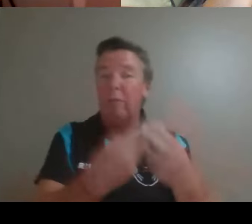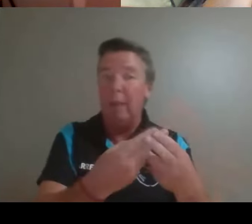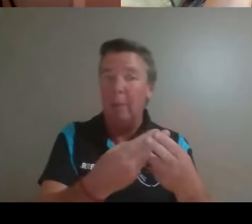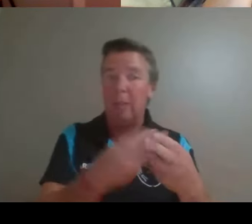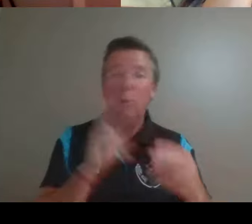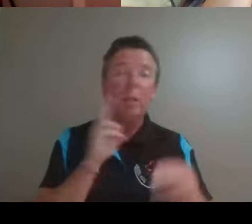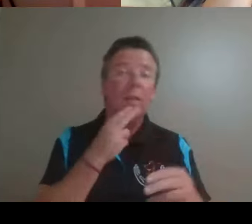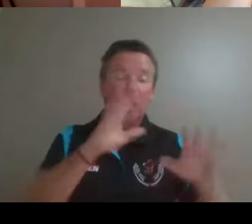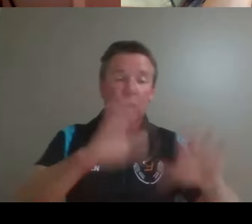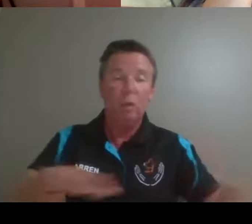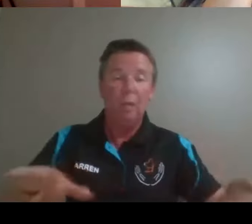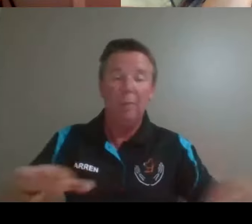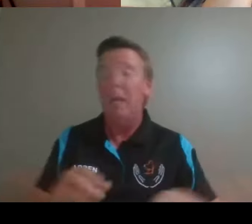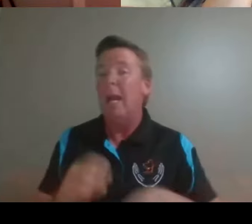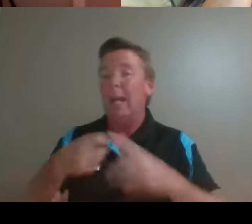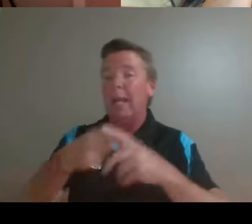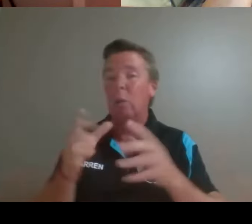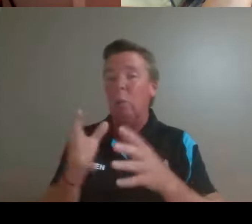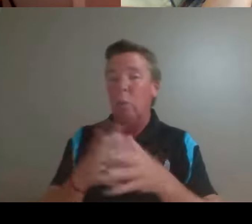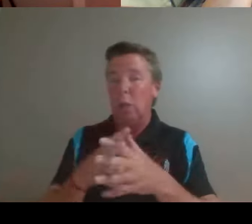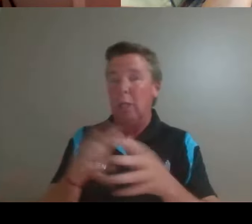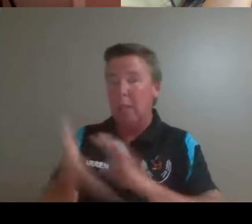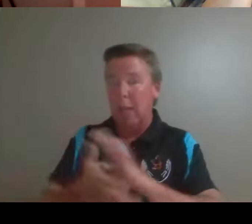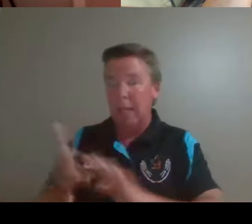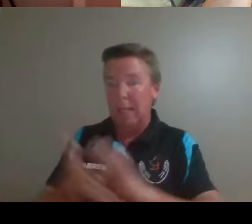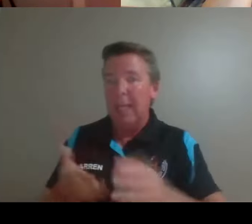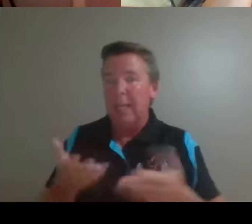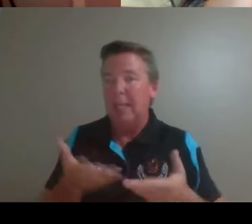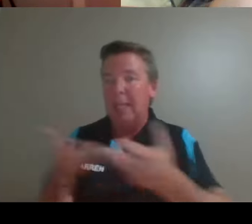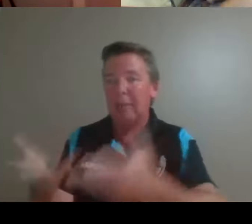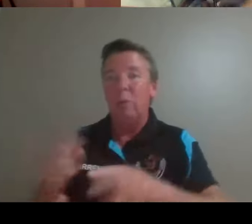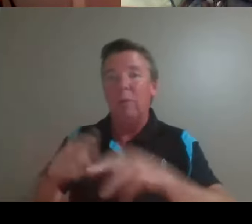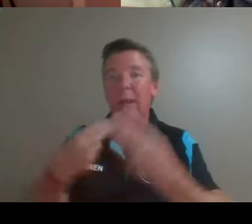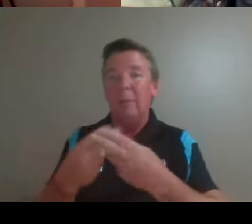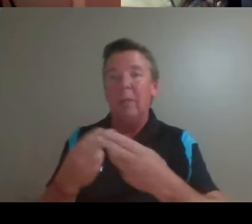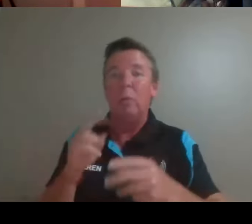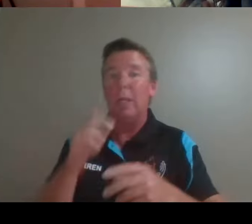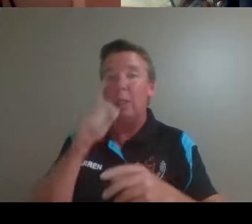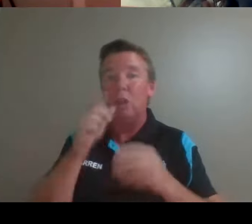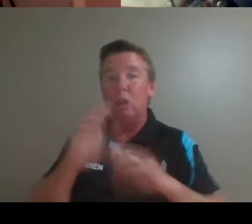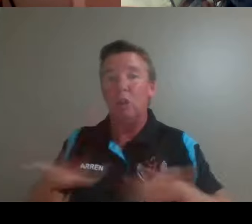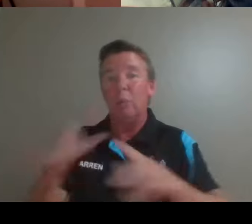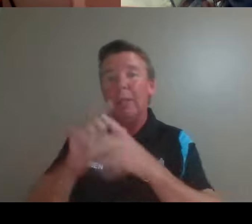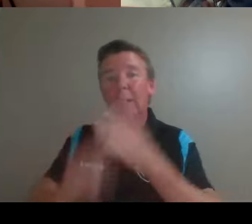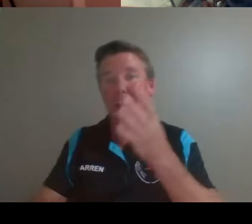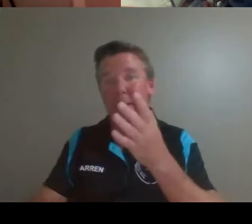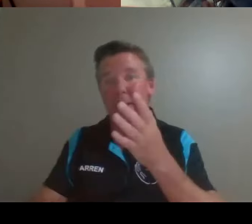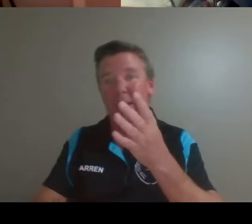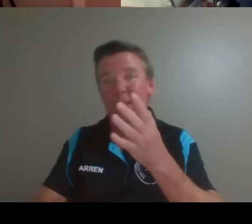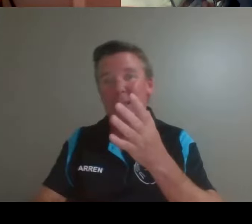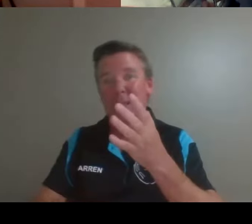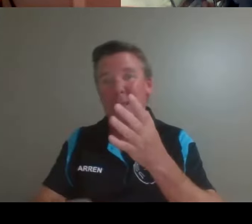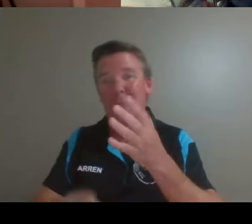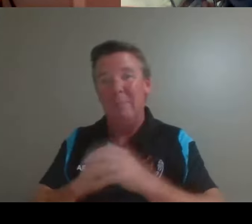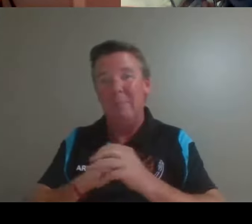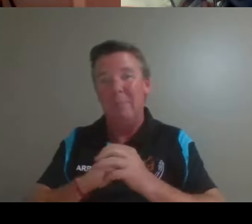to families with deaf children, and keyword signing is given to families with children with disabilities.